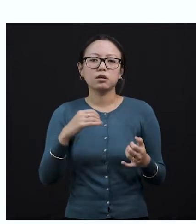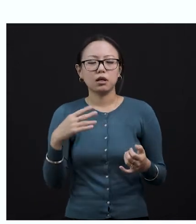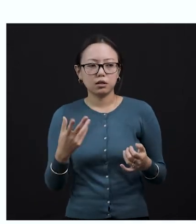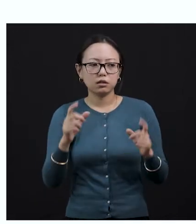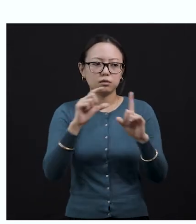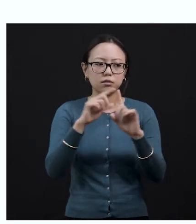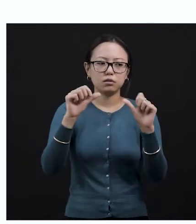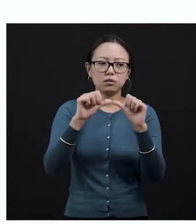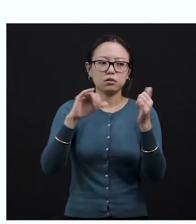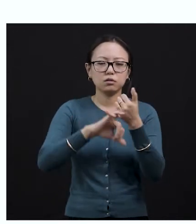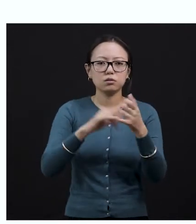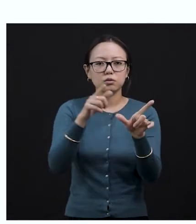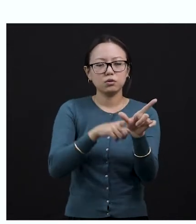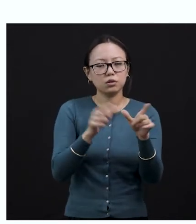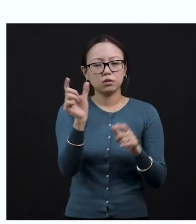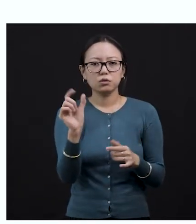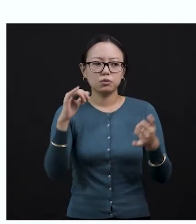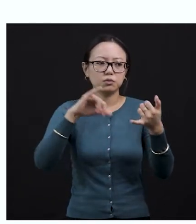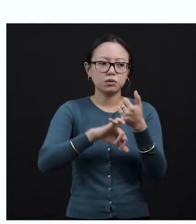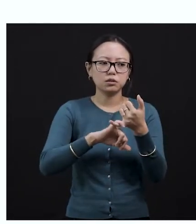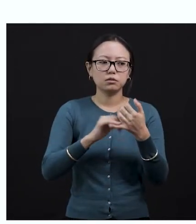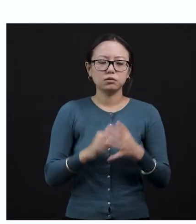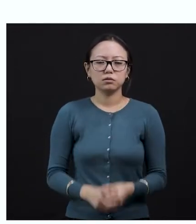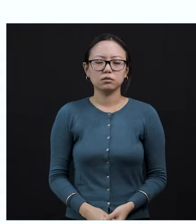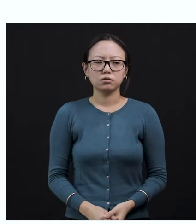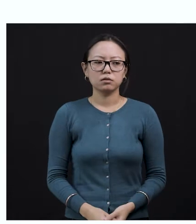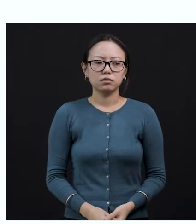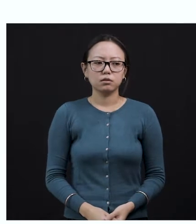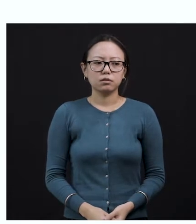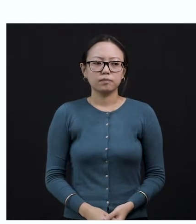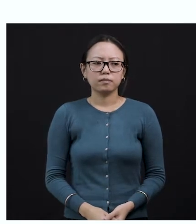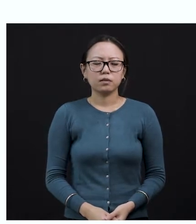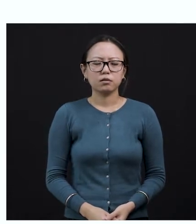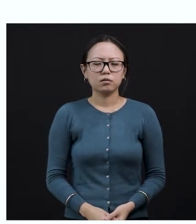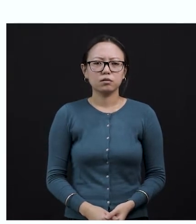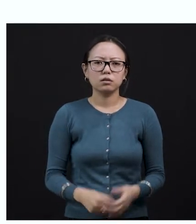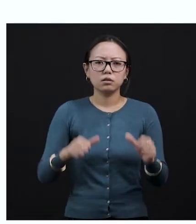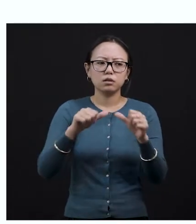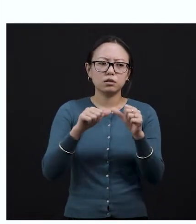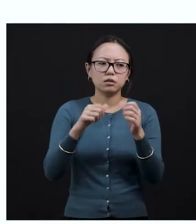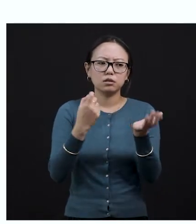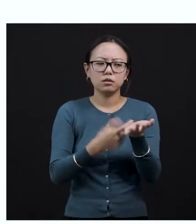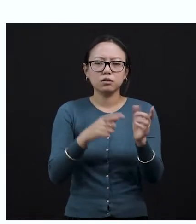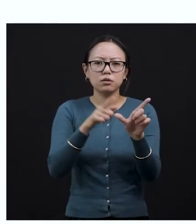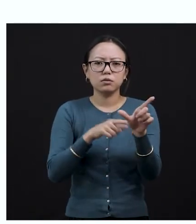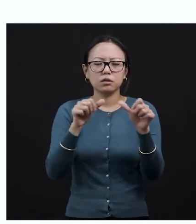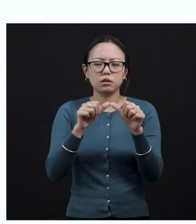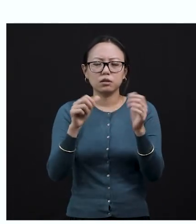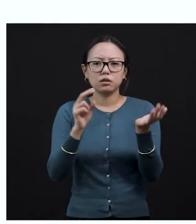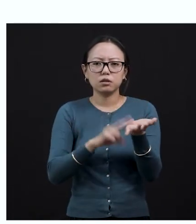D-A-S-Y-U-S, Dasyus. Also, the land where they have captured, also they were known as